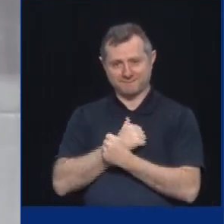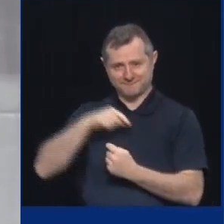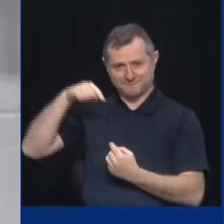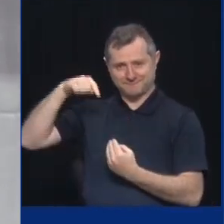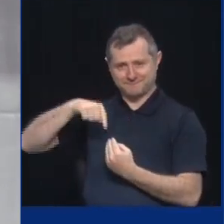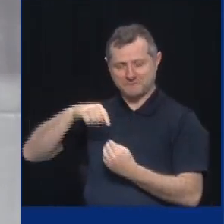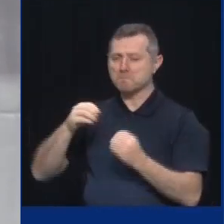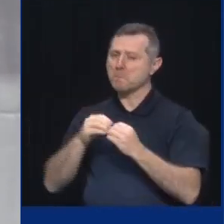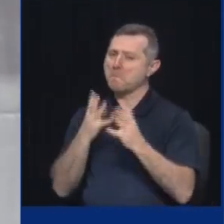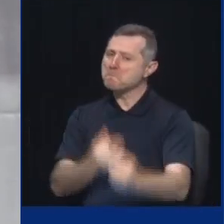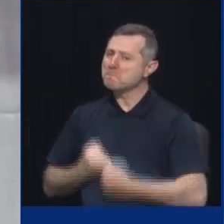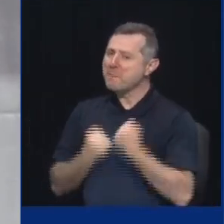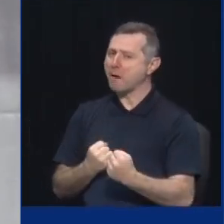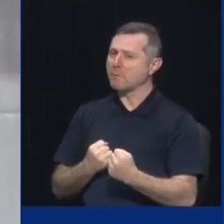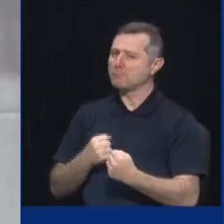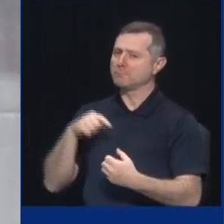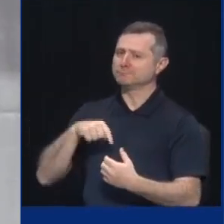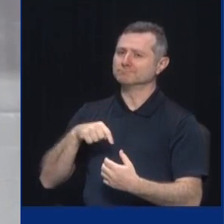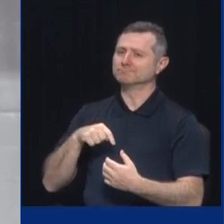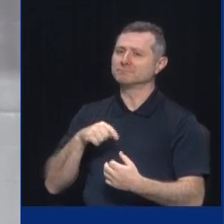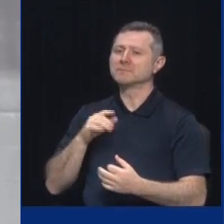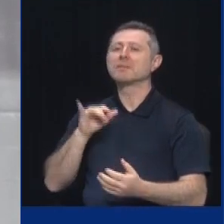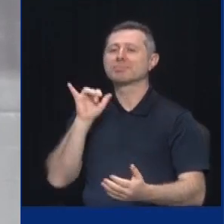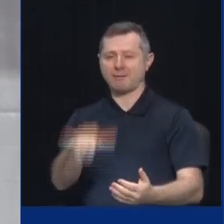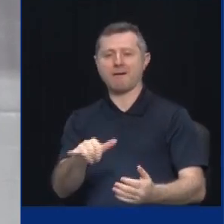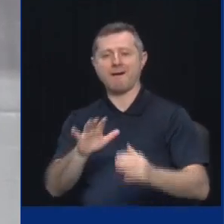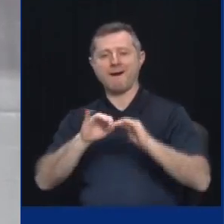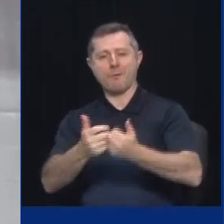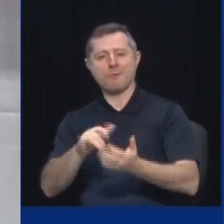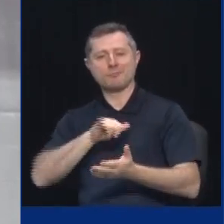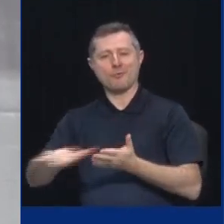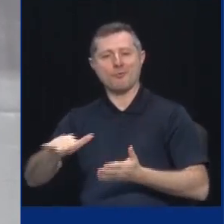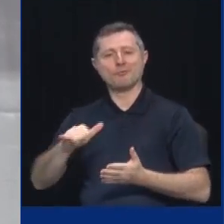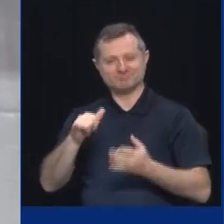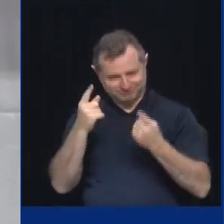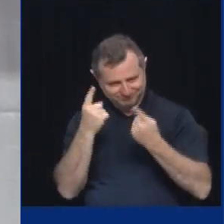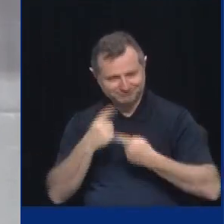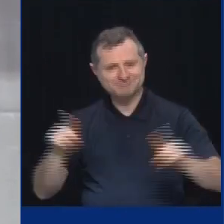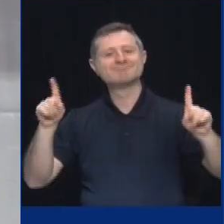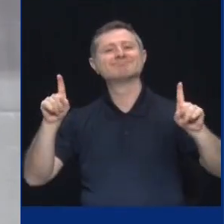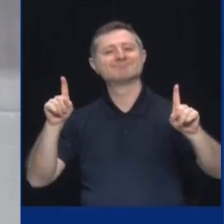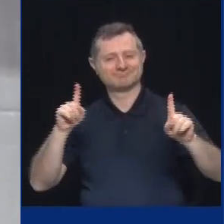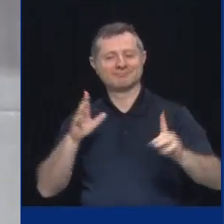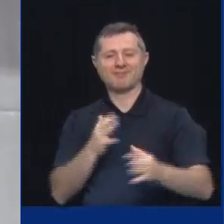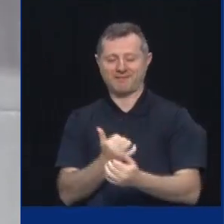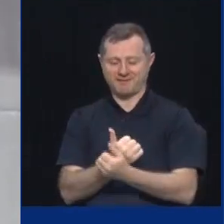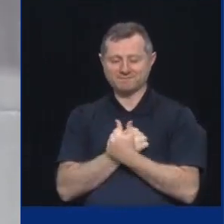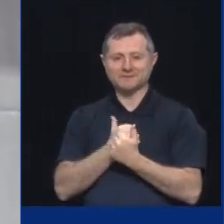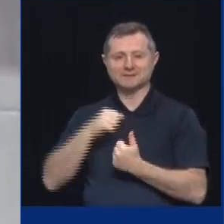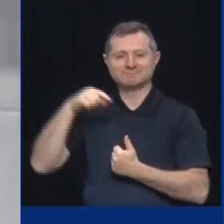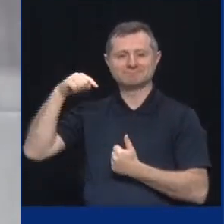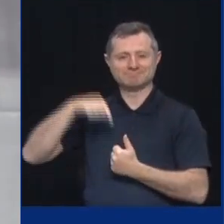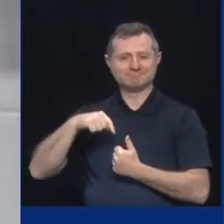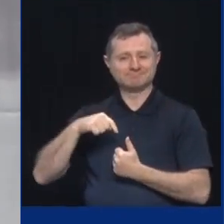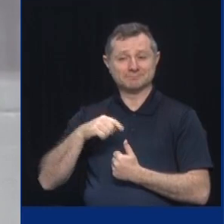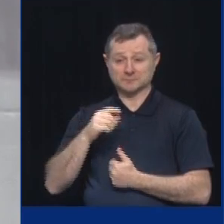what brought New York through this storm, was love.